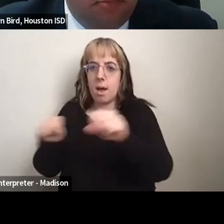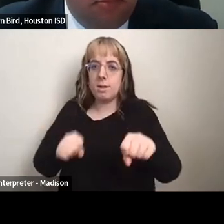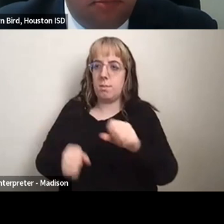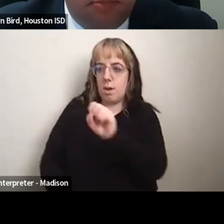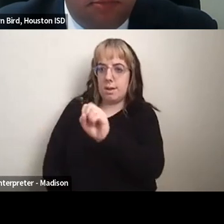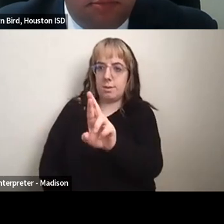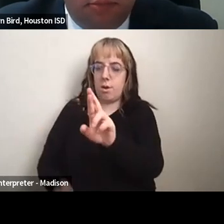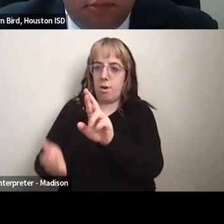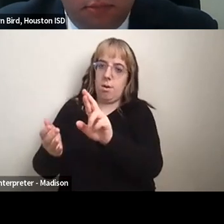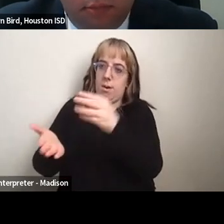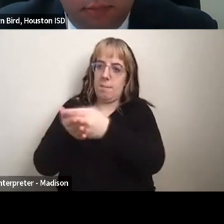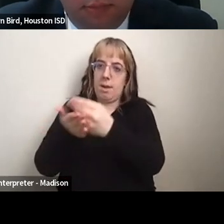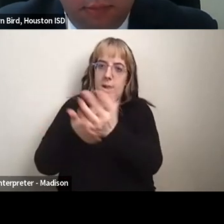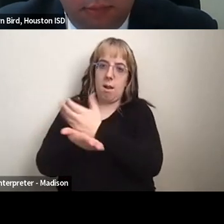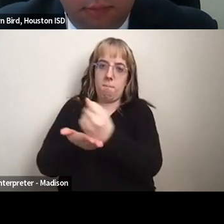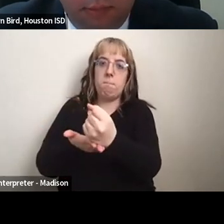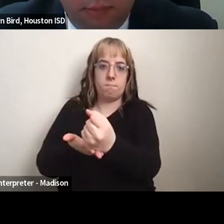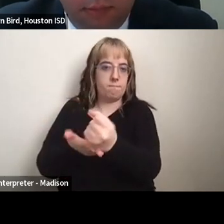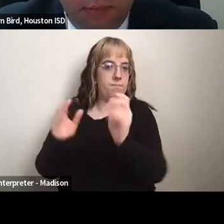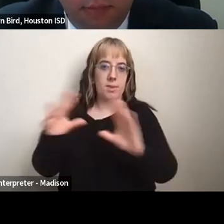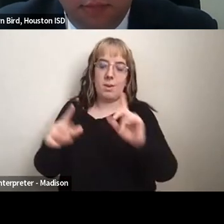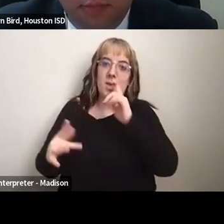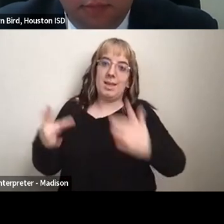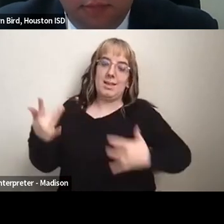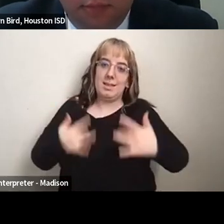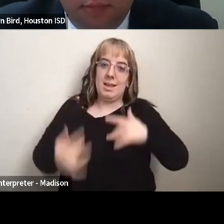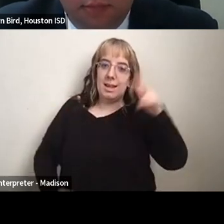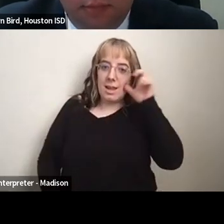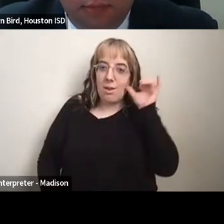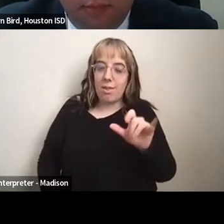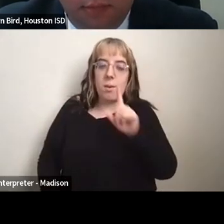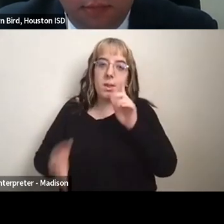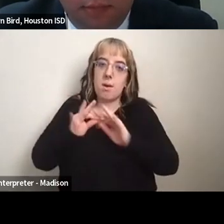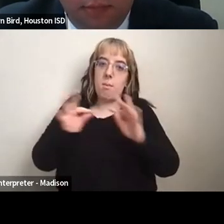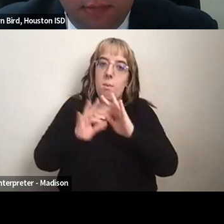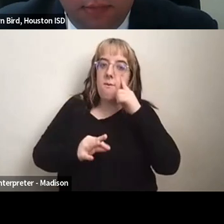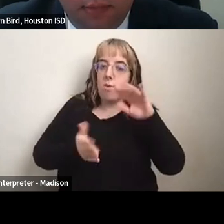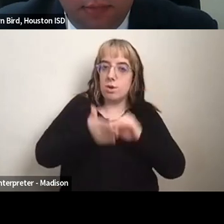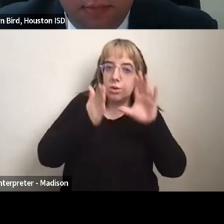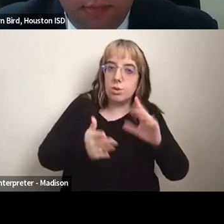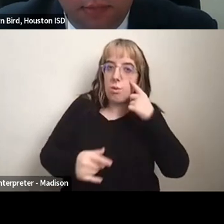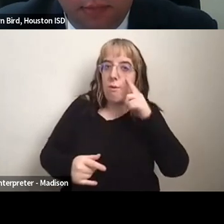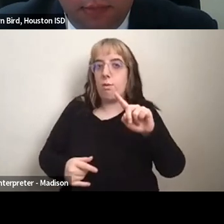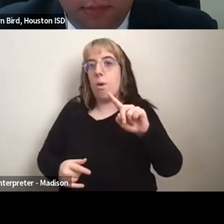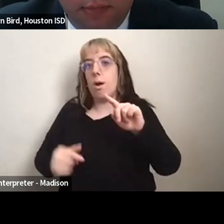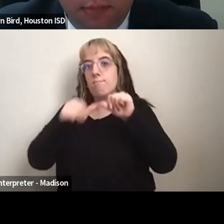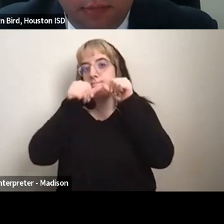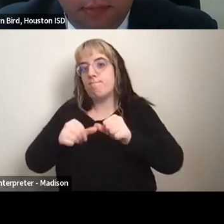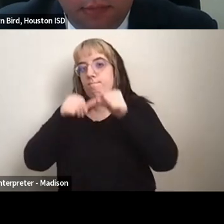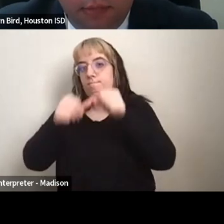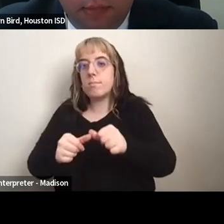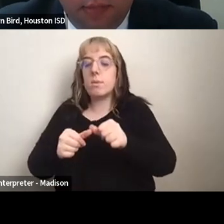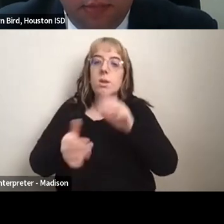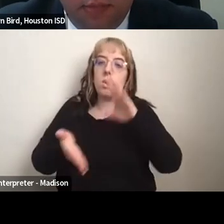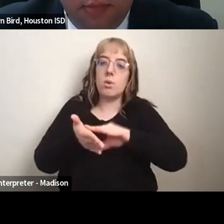money runs out, which is super exciting and super important for the students, of course, and for sort of the ongoing learning recovery that's